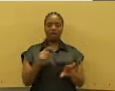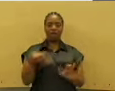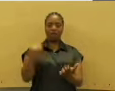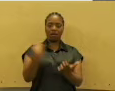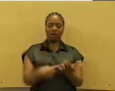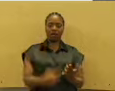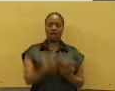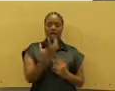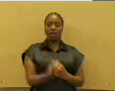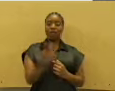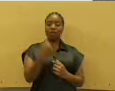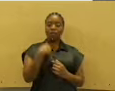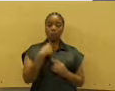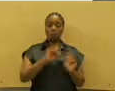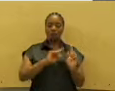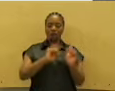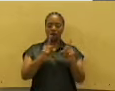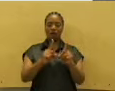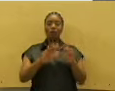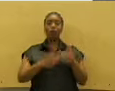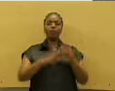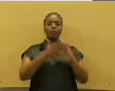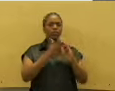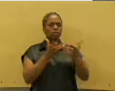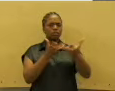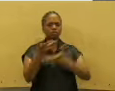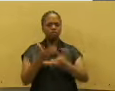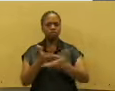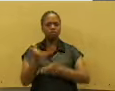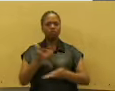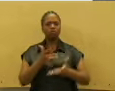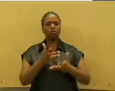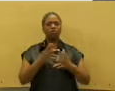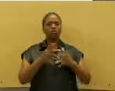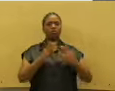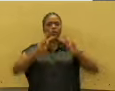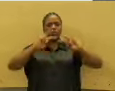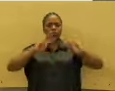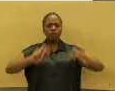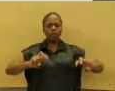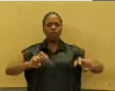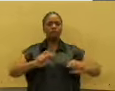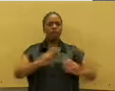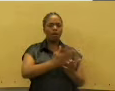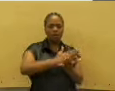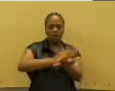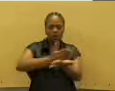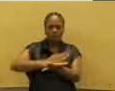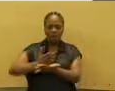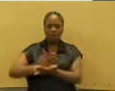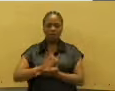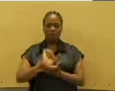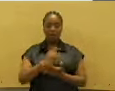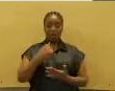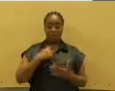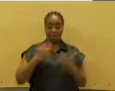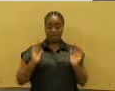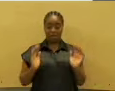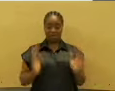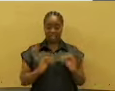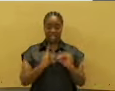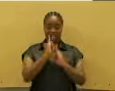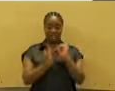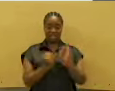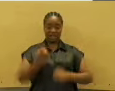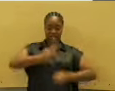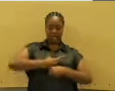we then go out and do community engagement, we disseminate research, we continue the conversation, not just in 11 days or